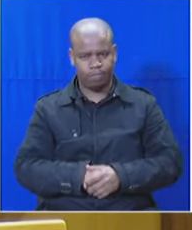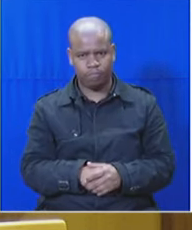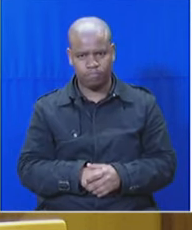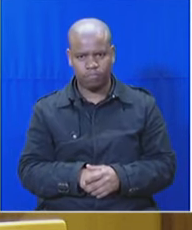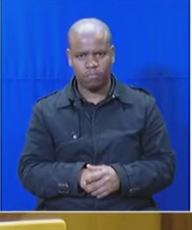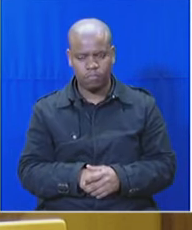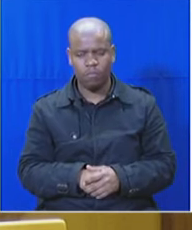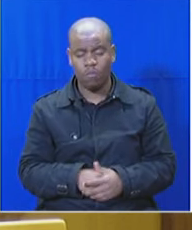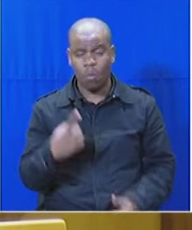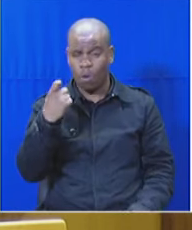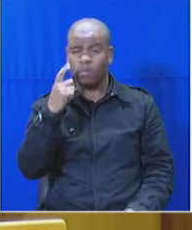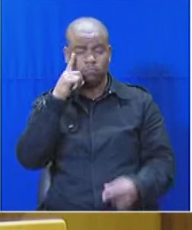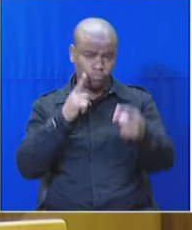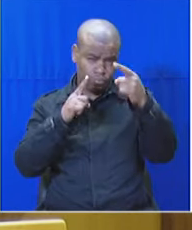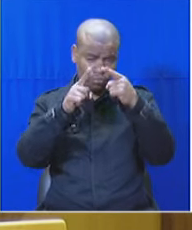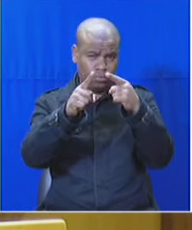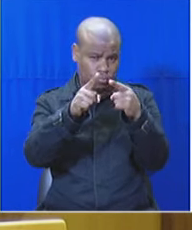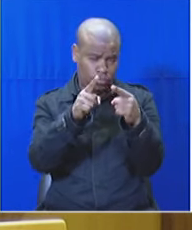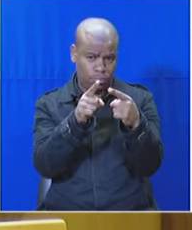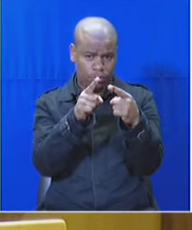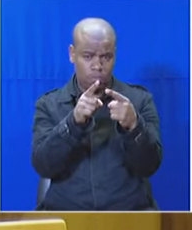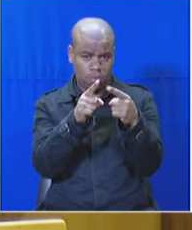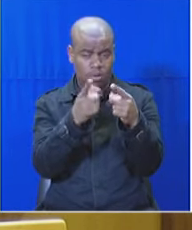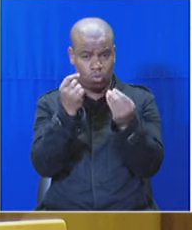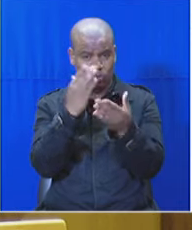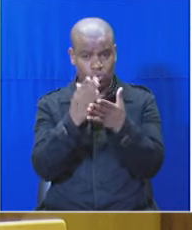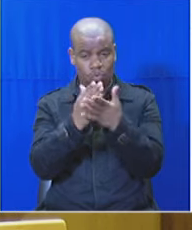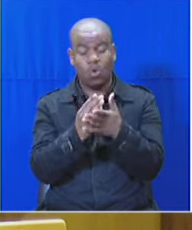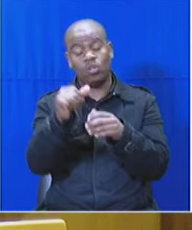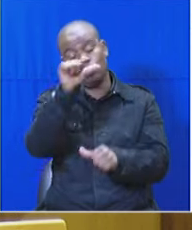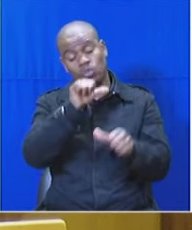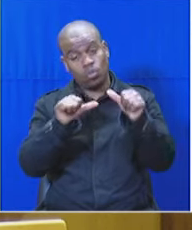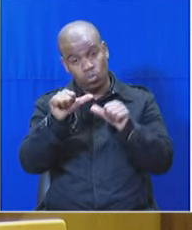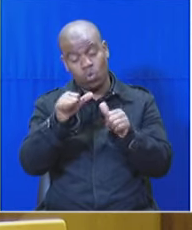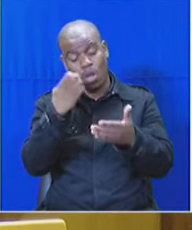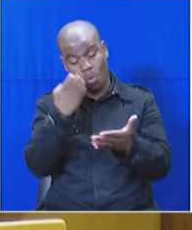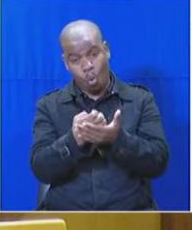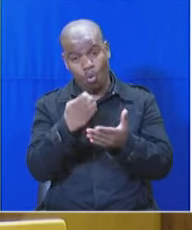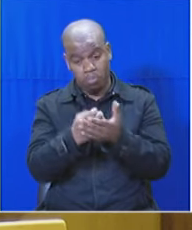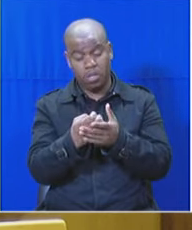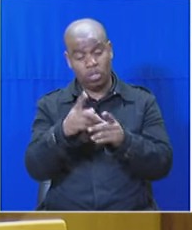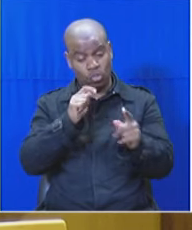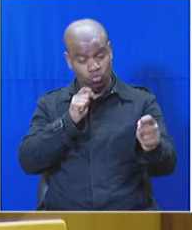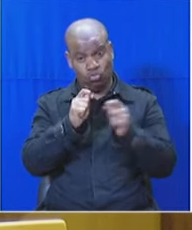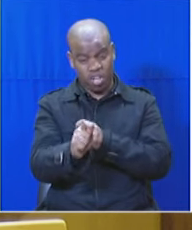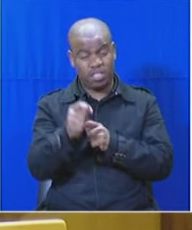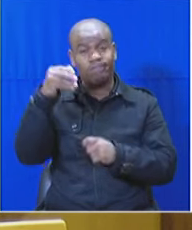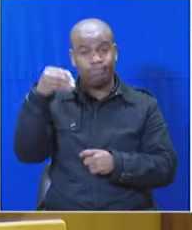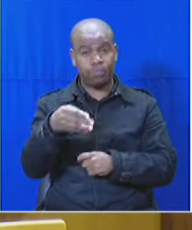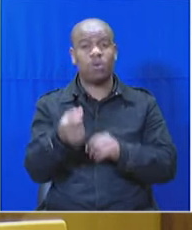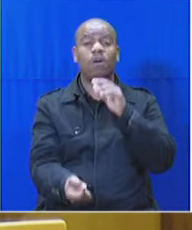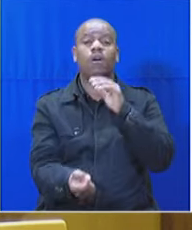one of your intentions also is to ensure radical socio-economic change and also